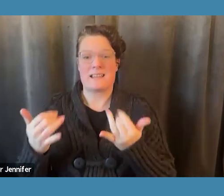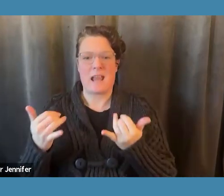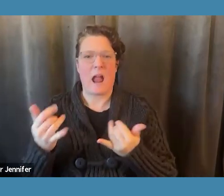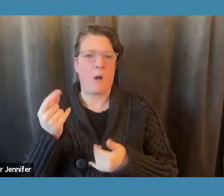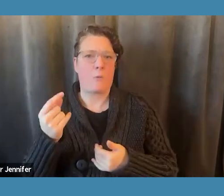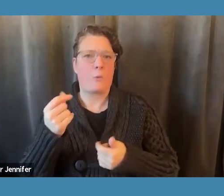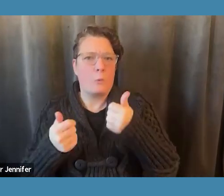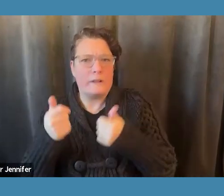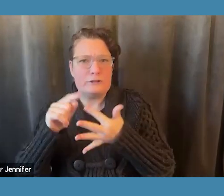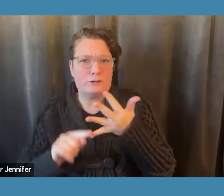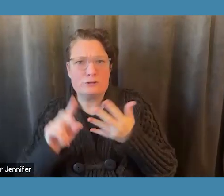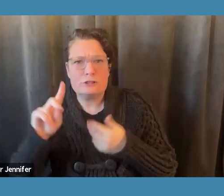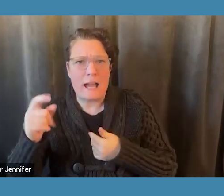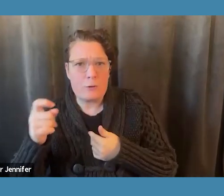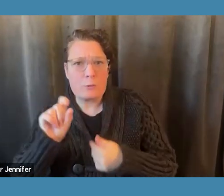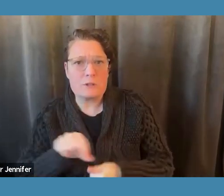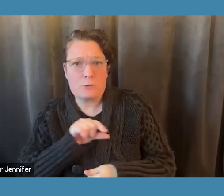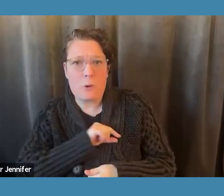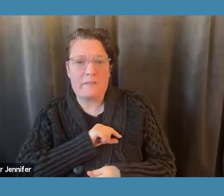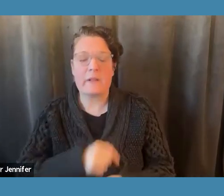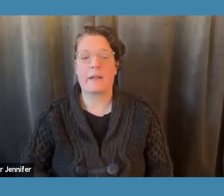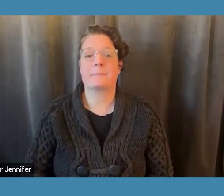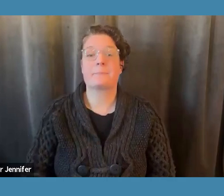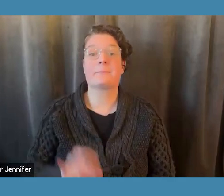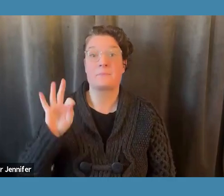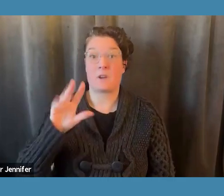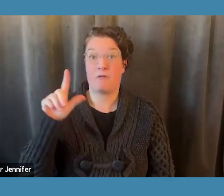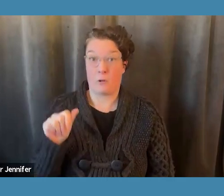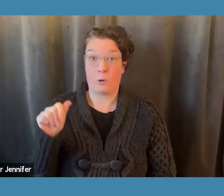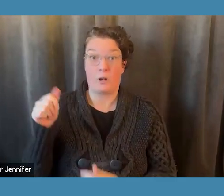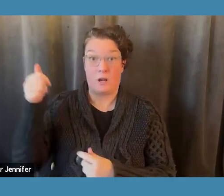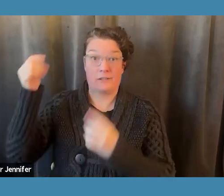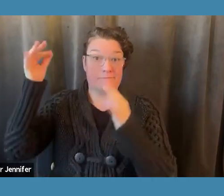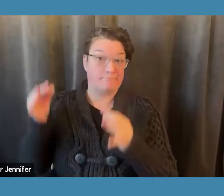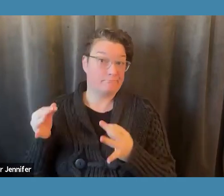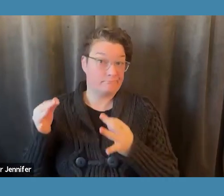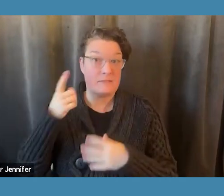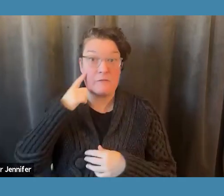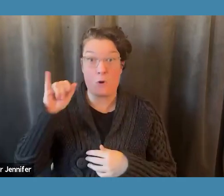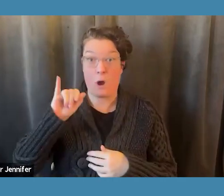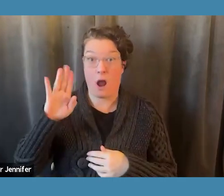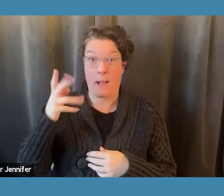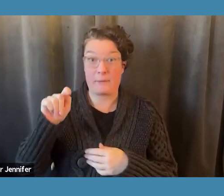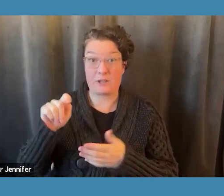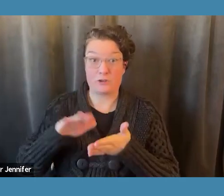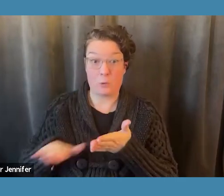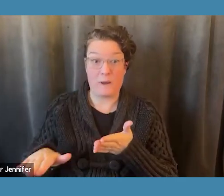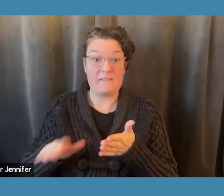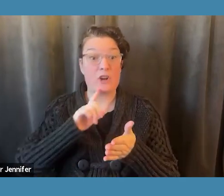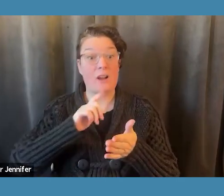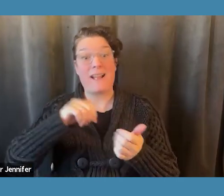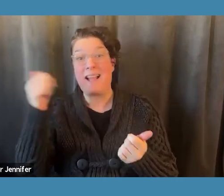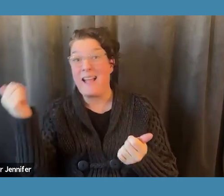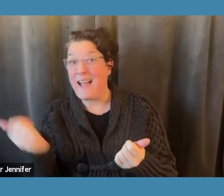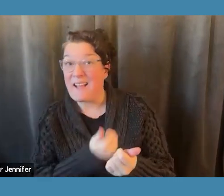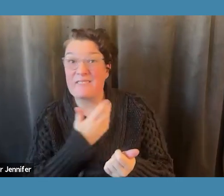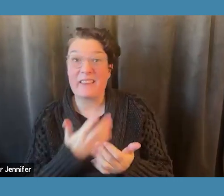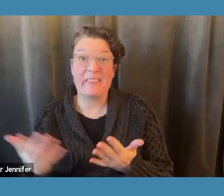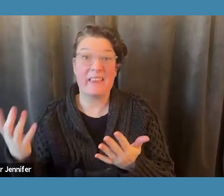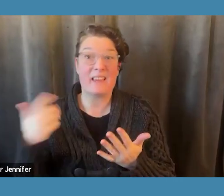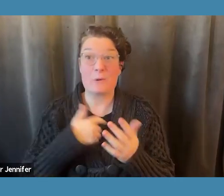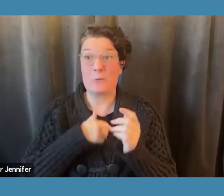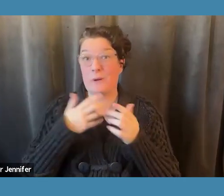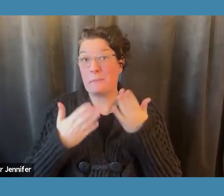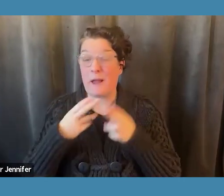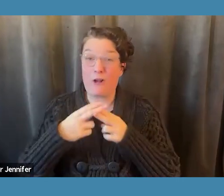So Florida has decided that for the iBudget waiver, they don't consider every single thing that might be called a